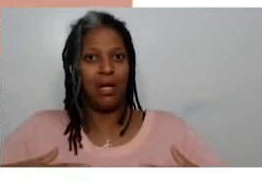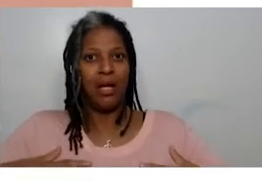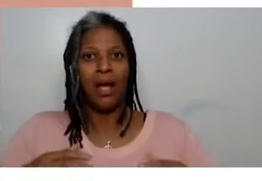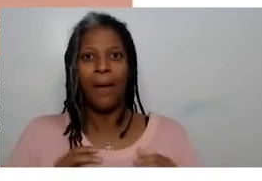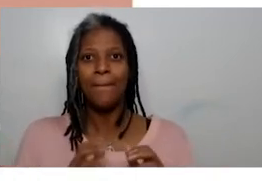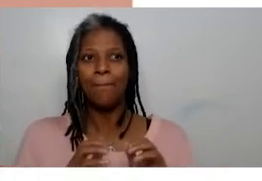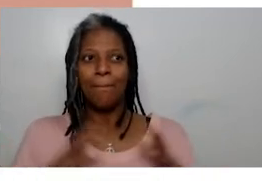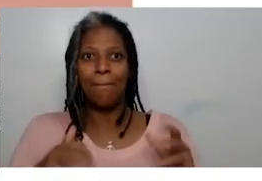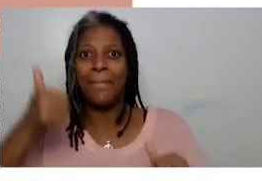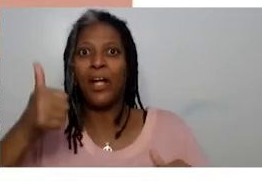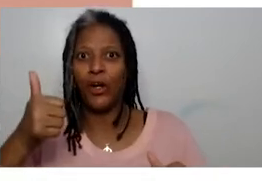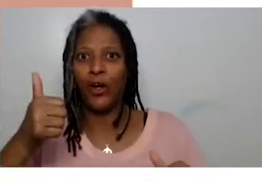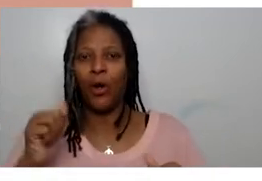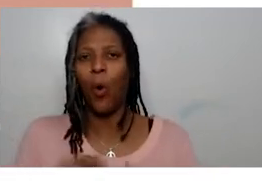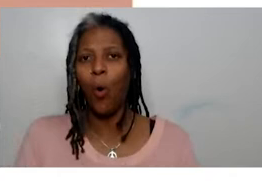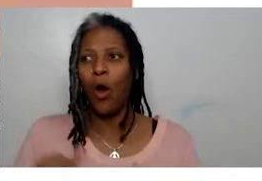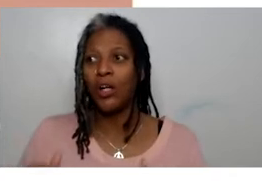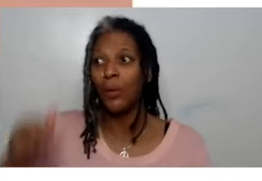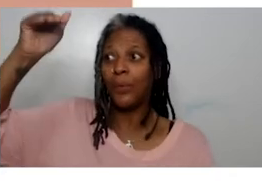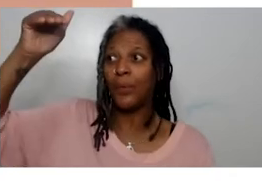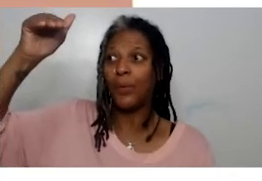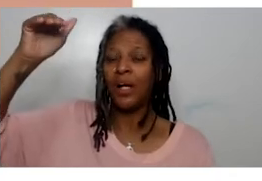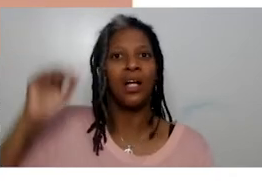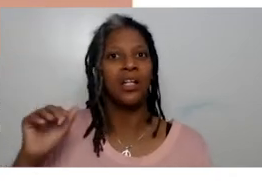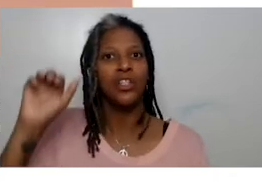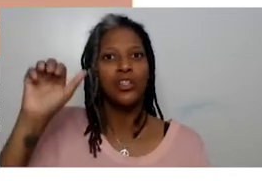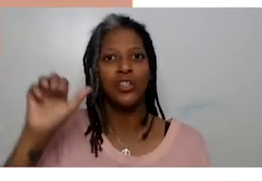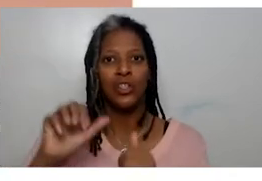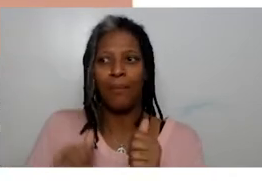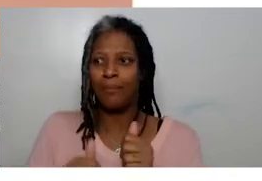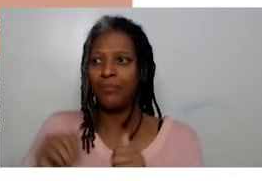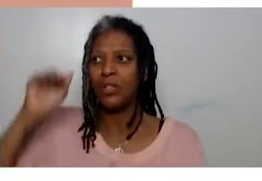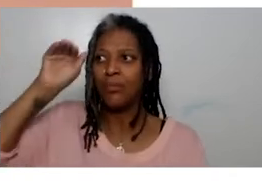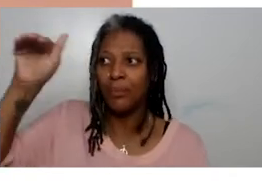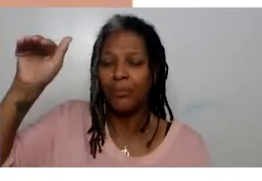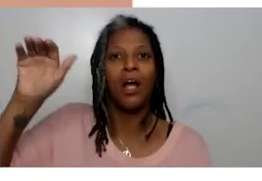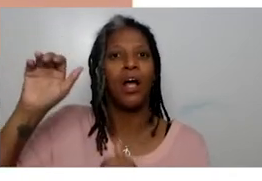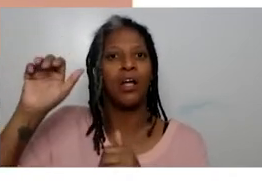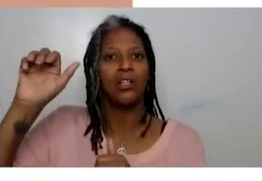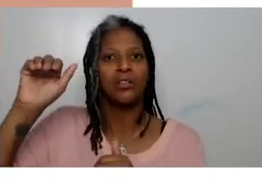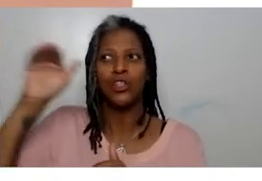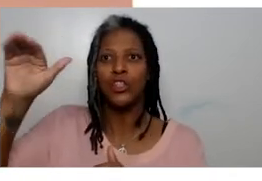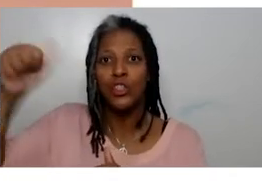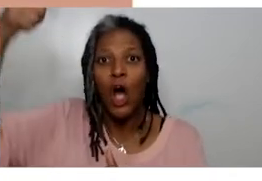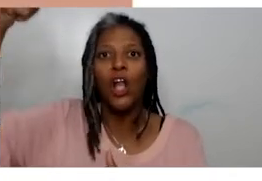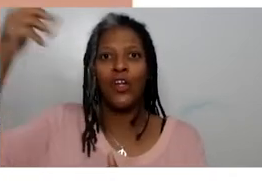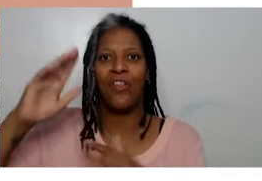very tall for my age, but I'm actually 10. My brother, when he was growing up, he was 10 years old and was